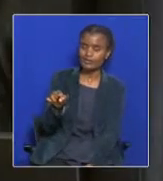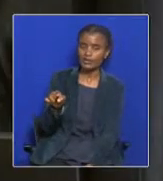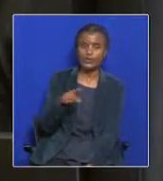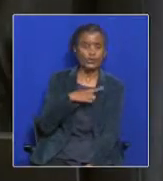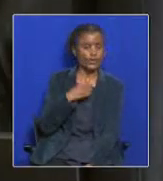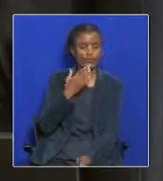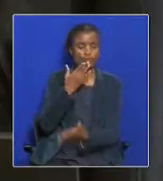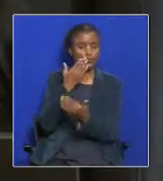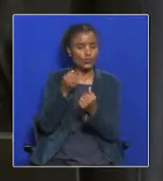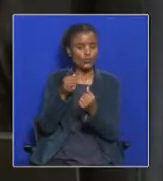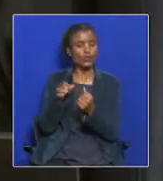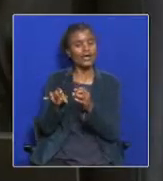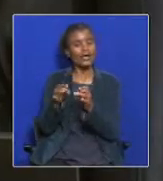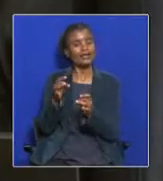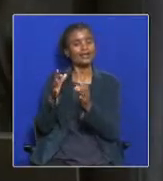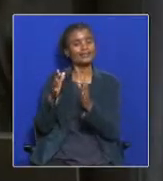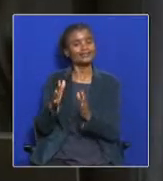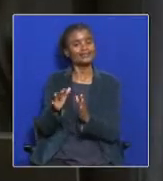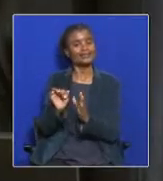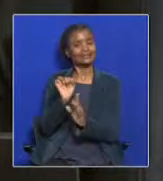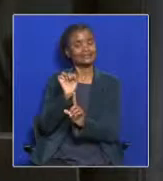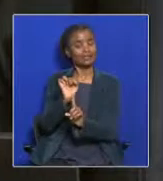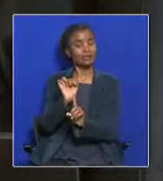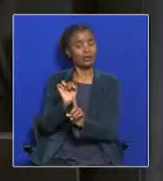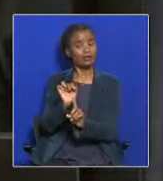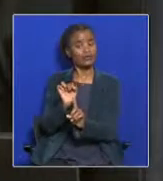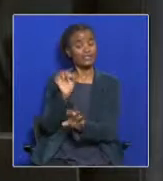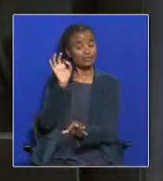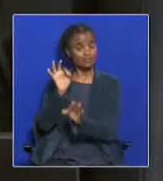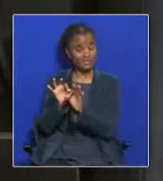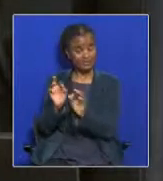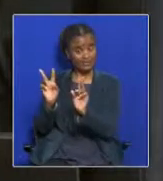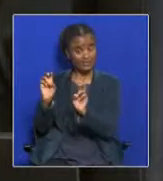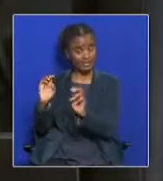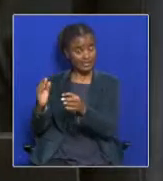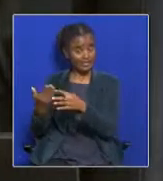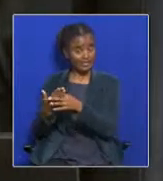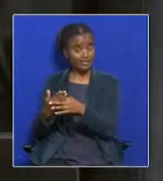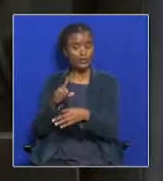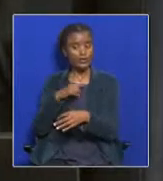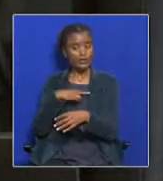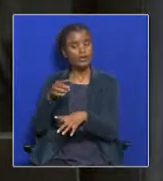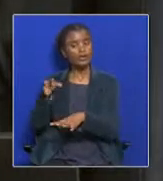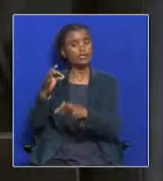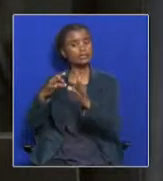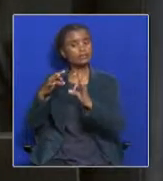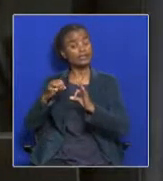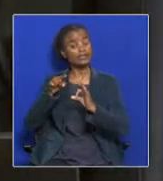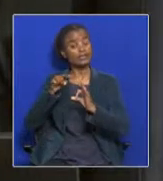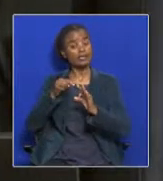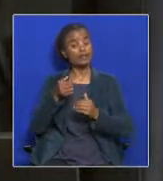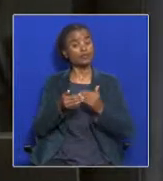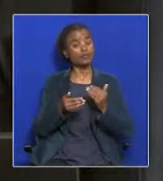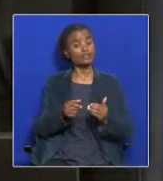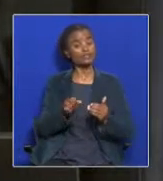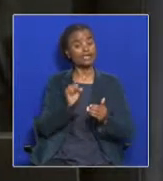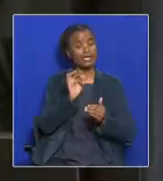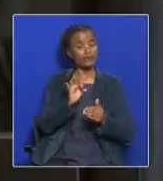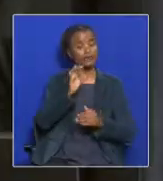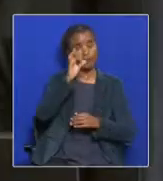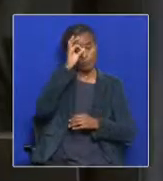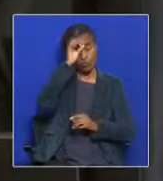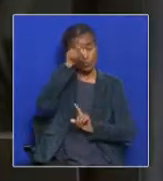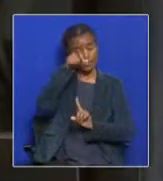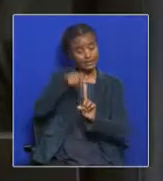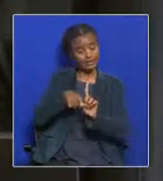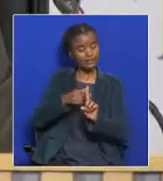has described to us a process where if the police want to find out the status of the